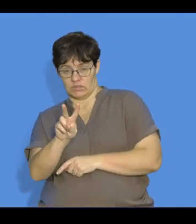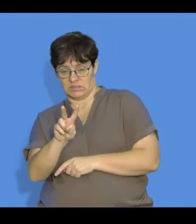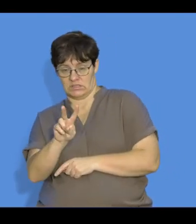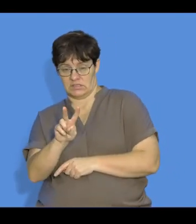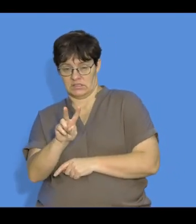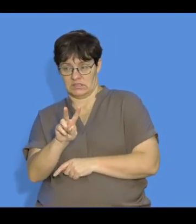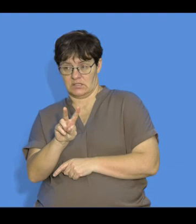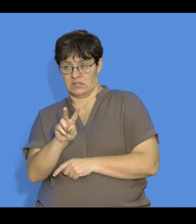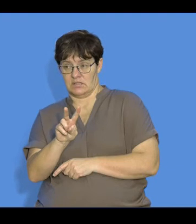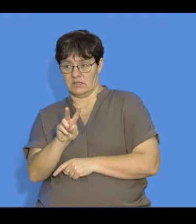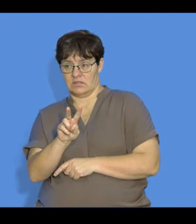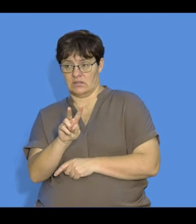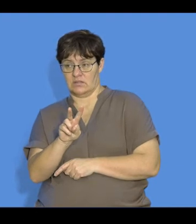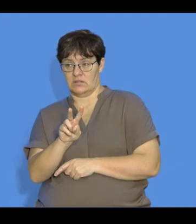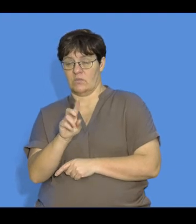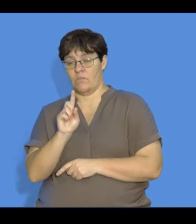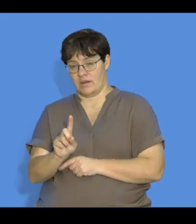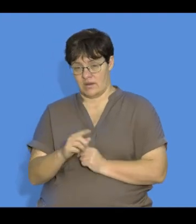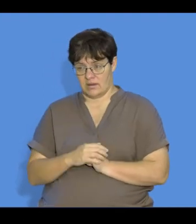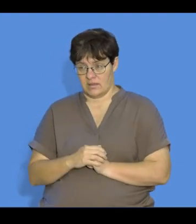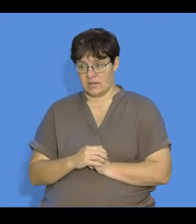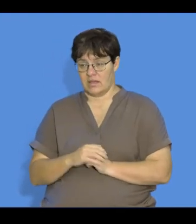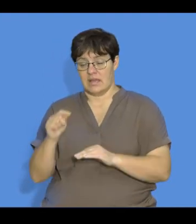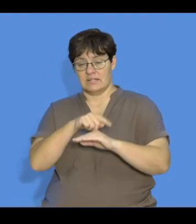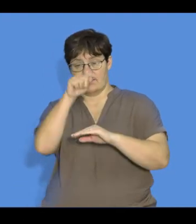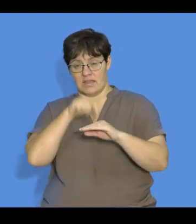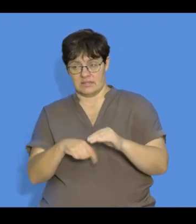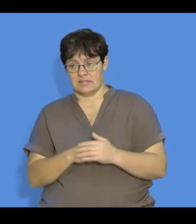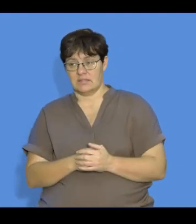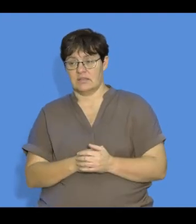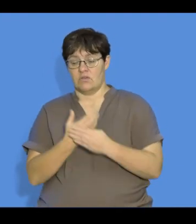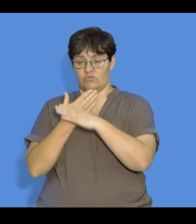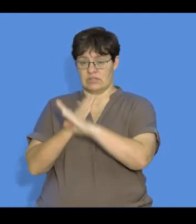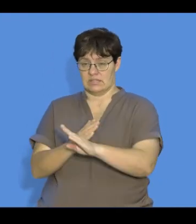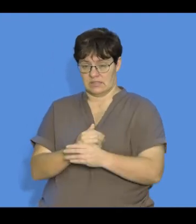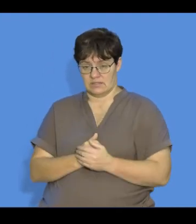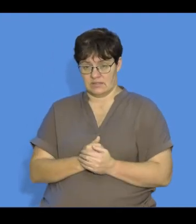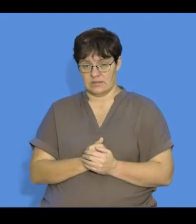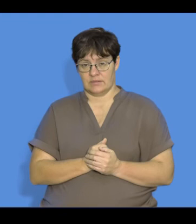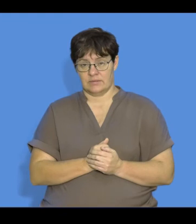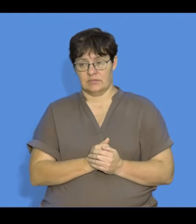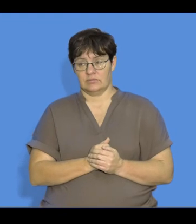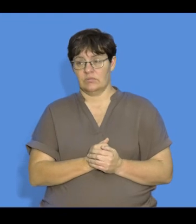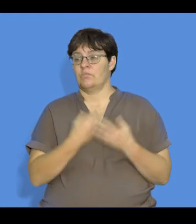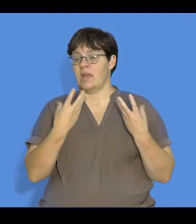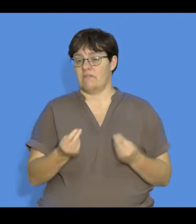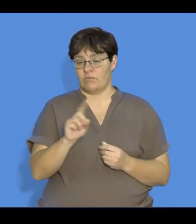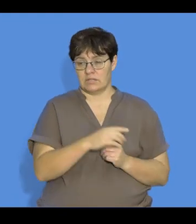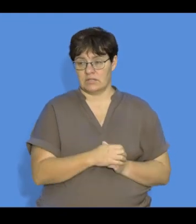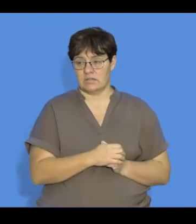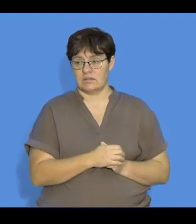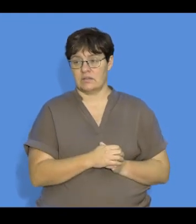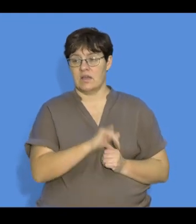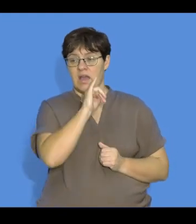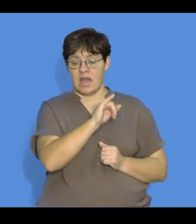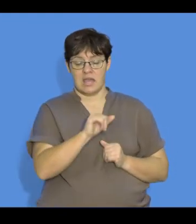okay, which is also the same as V1 divided by the resistance, okay? Now, what do we have there?